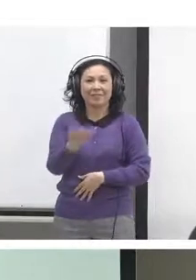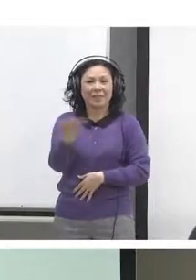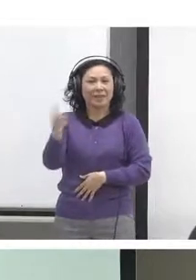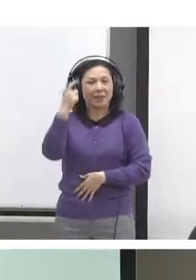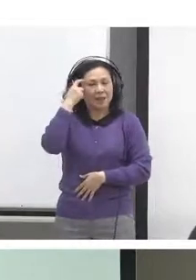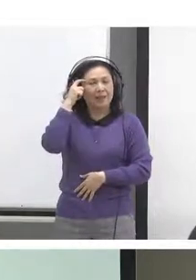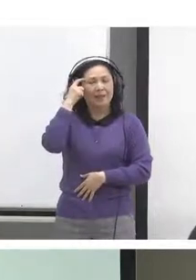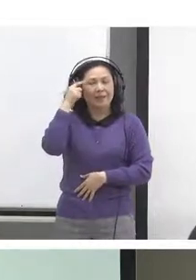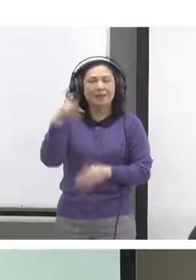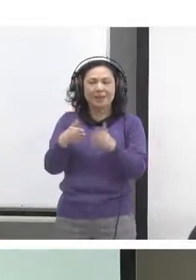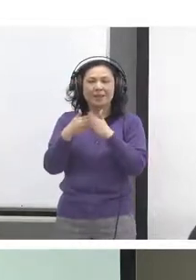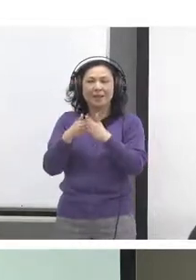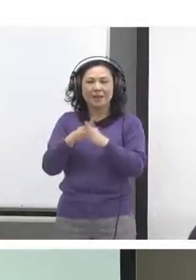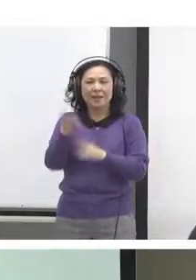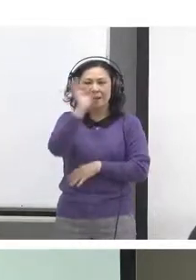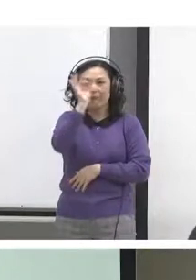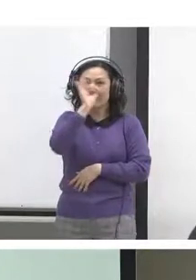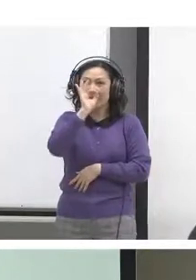delivery services.